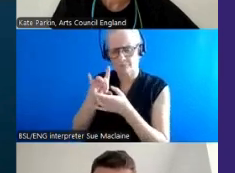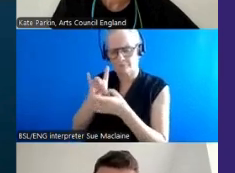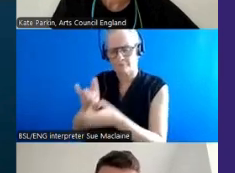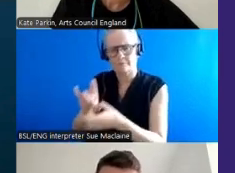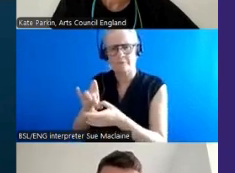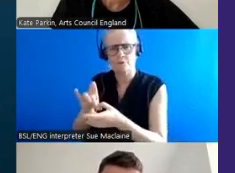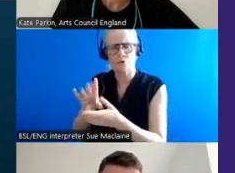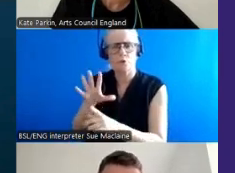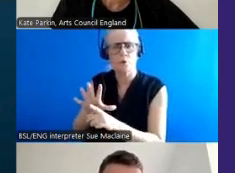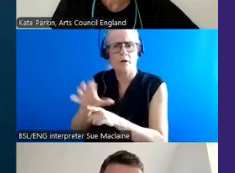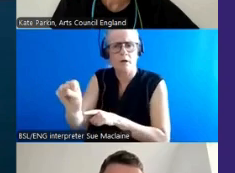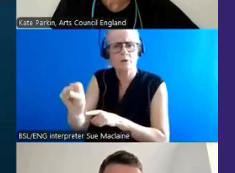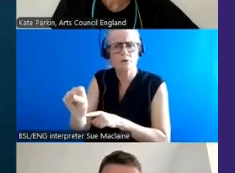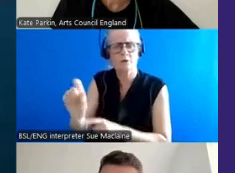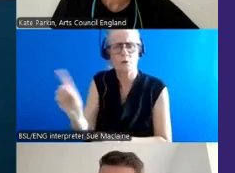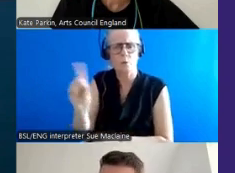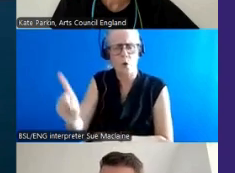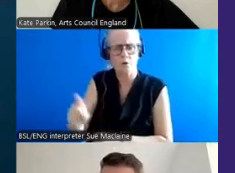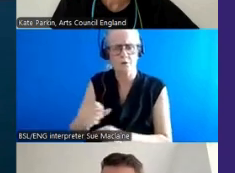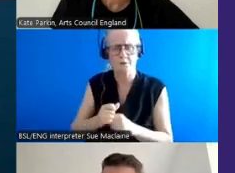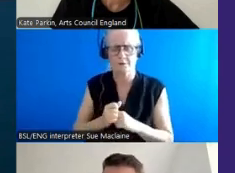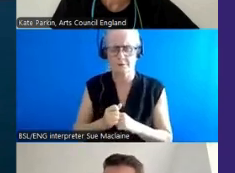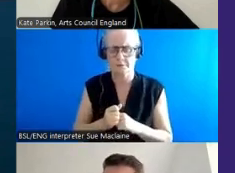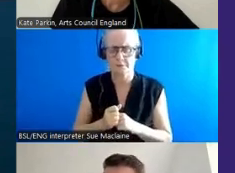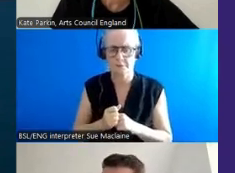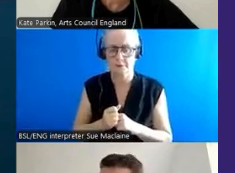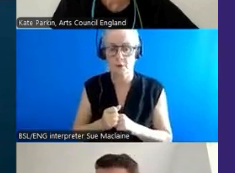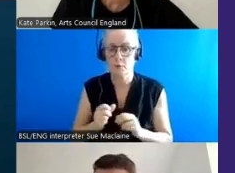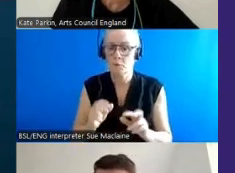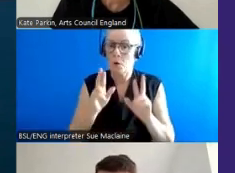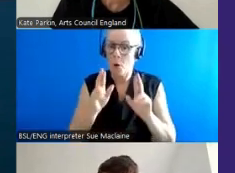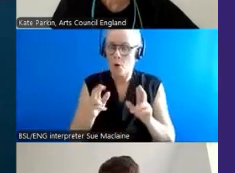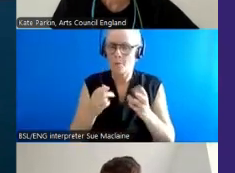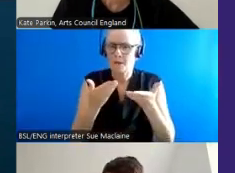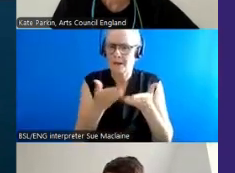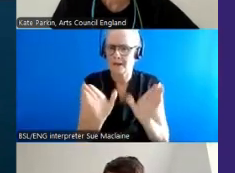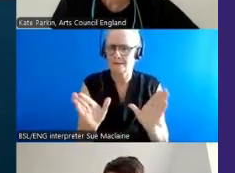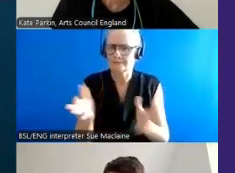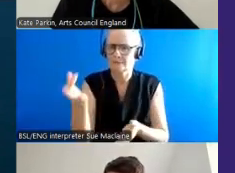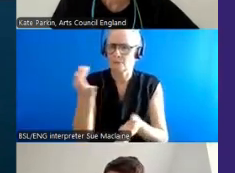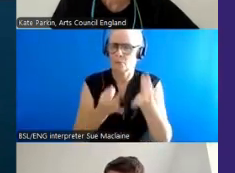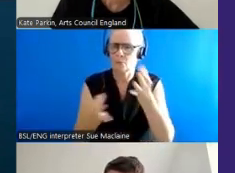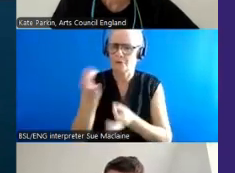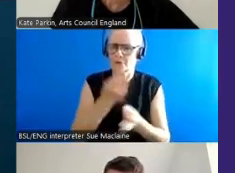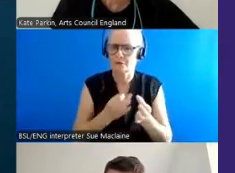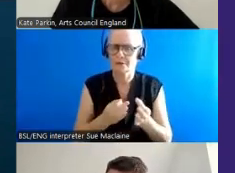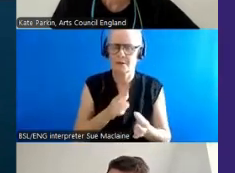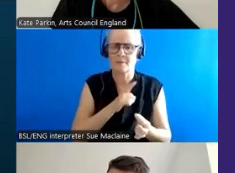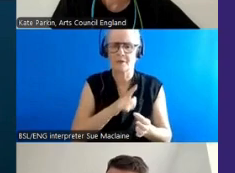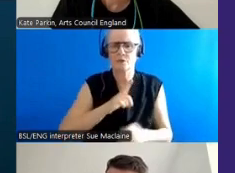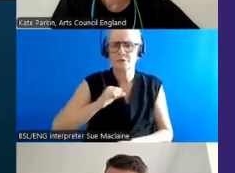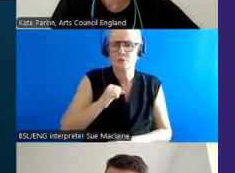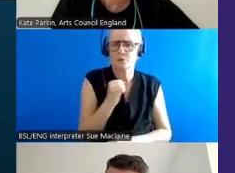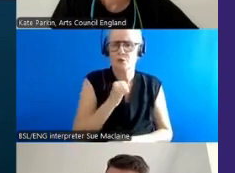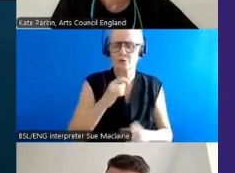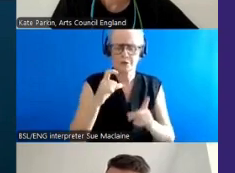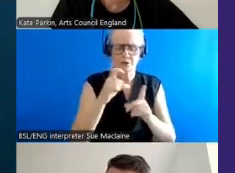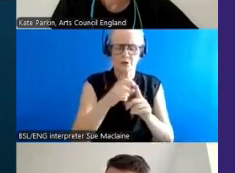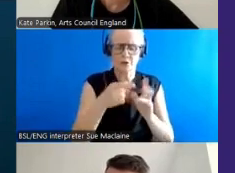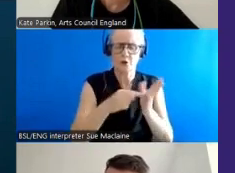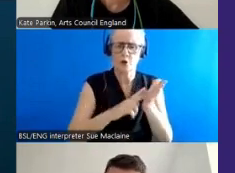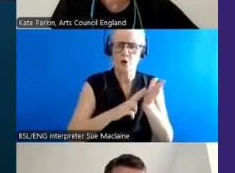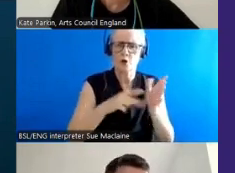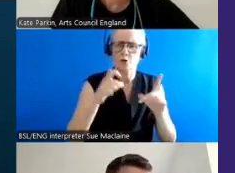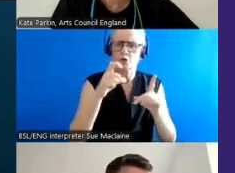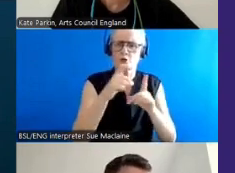that. We'd like to open up some questions because I think it was Donald Dewar who said devolution is a process, not an event. So there are lots of